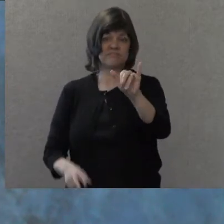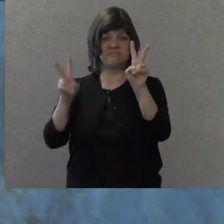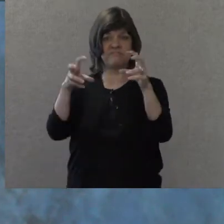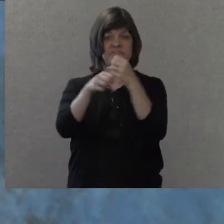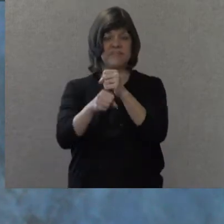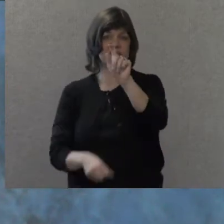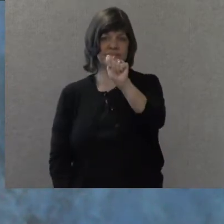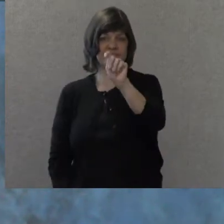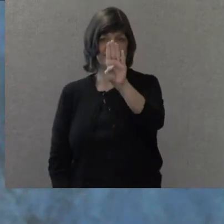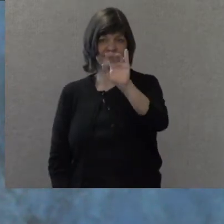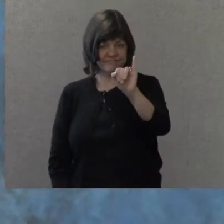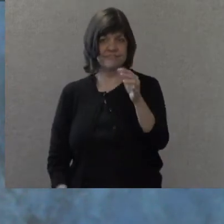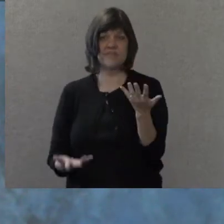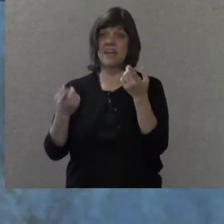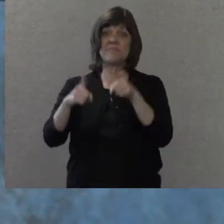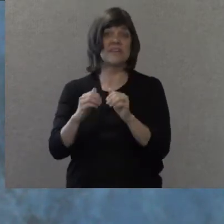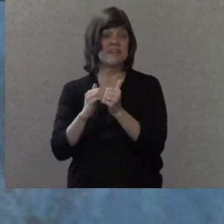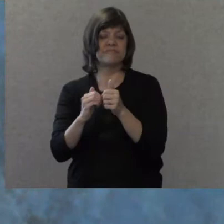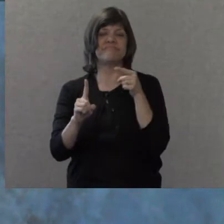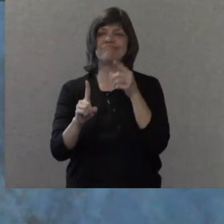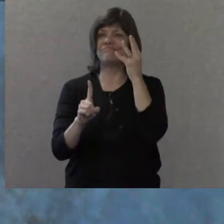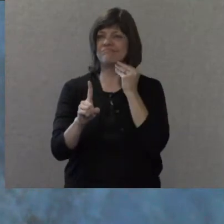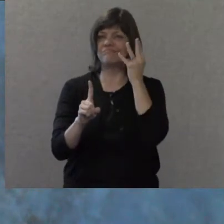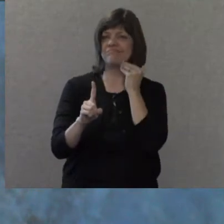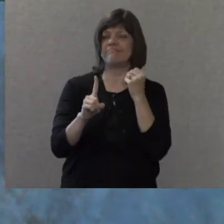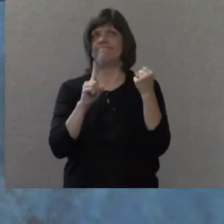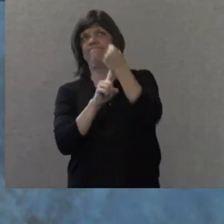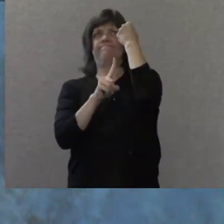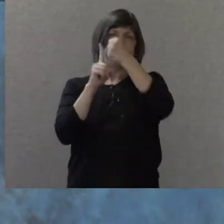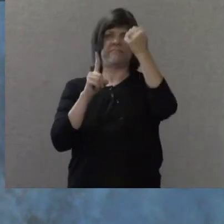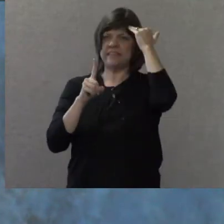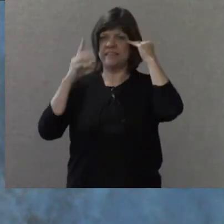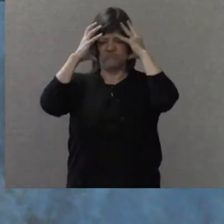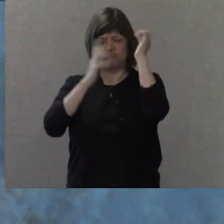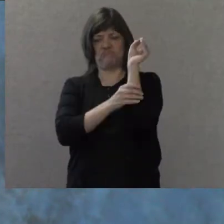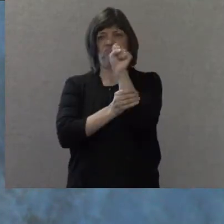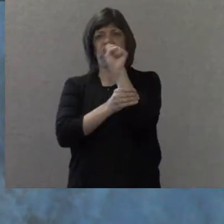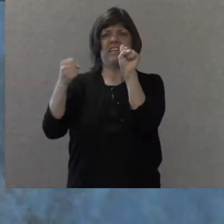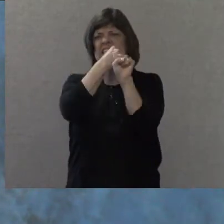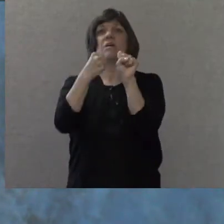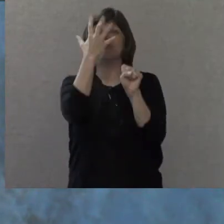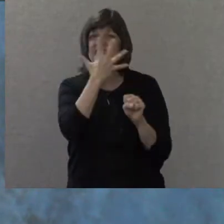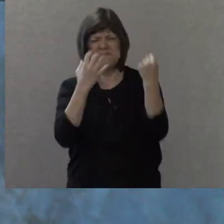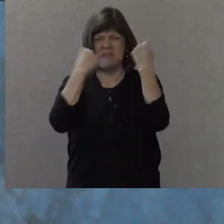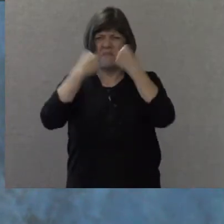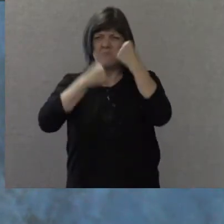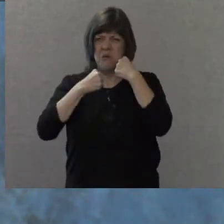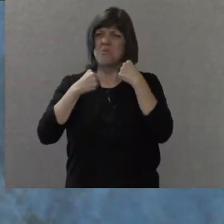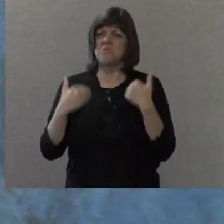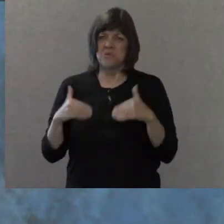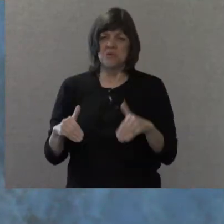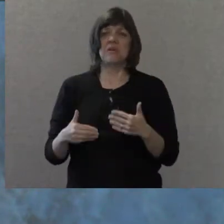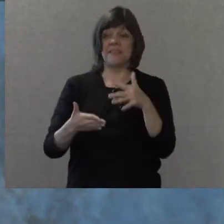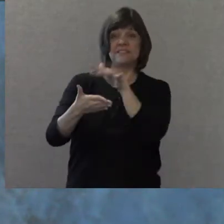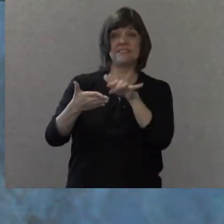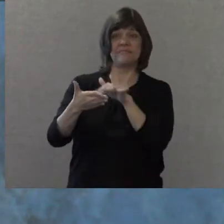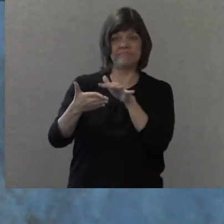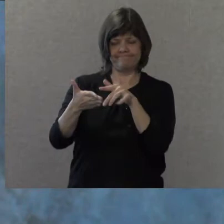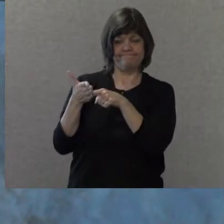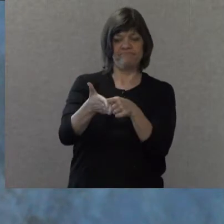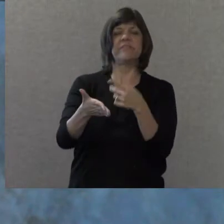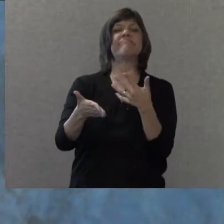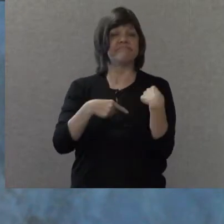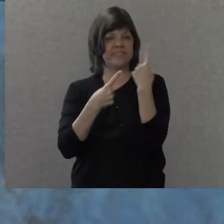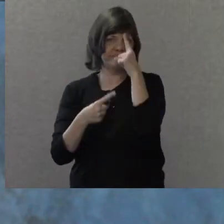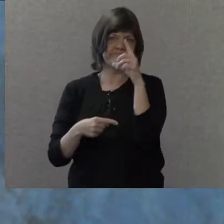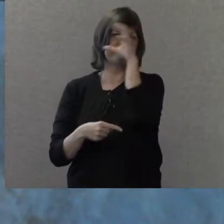of experiencing strangulation, being hit in the head or the face. Studies have estimated that blows